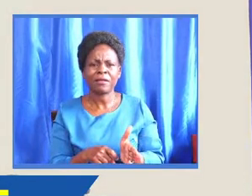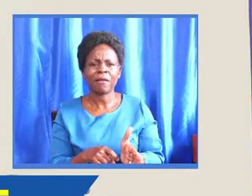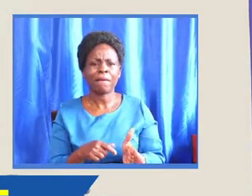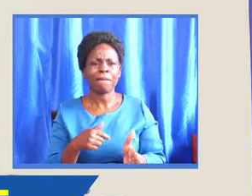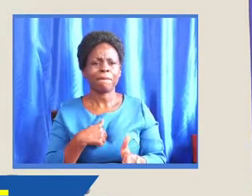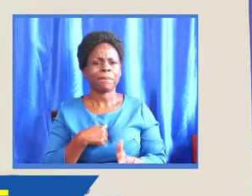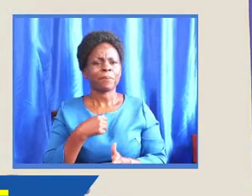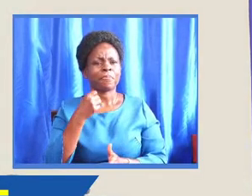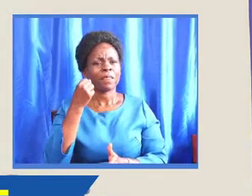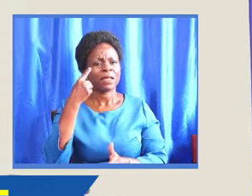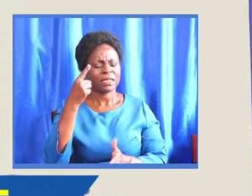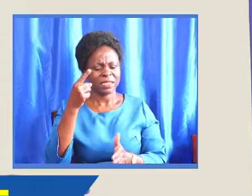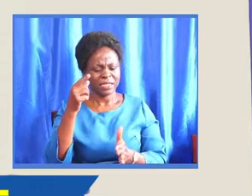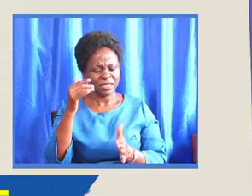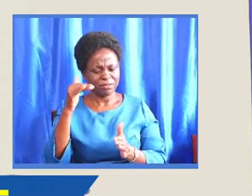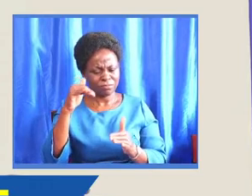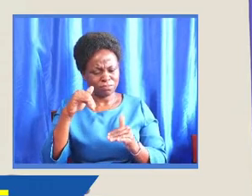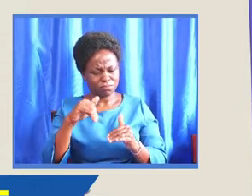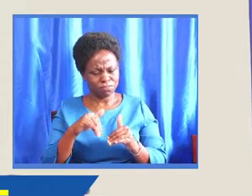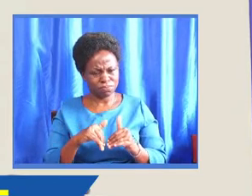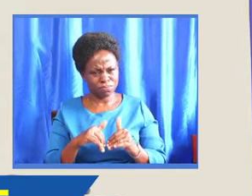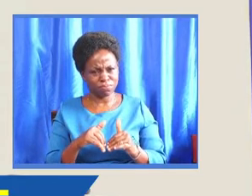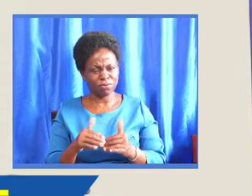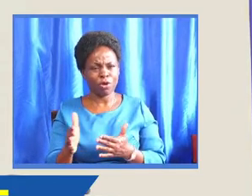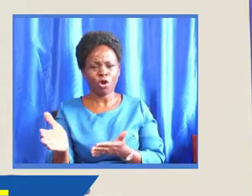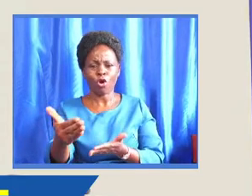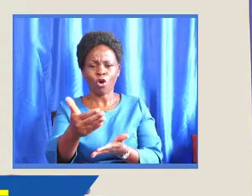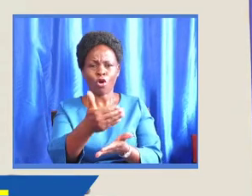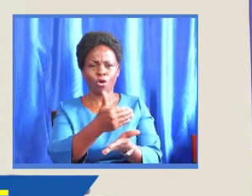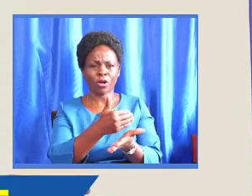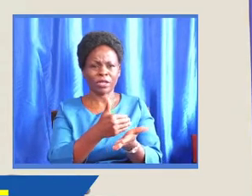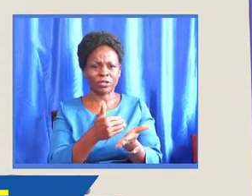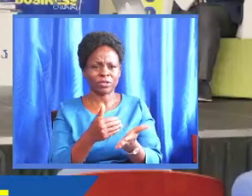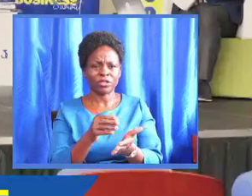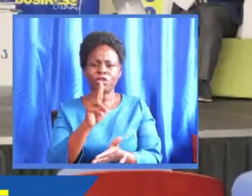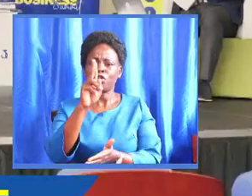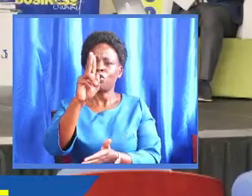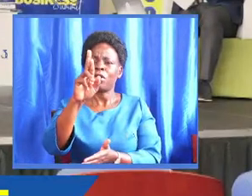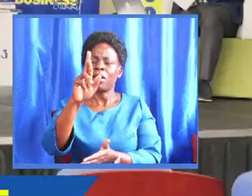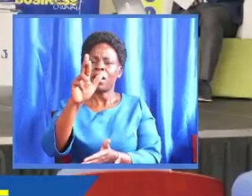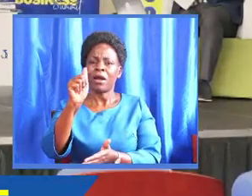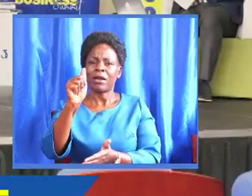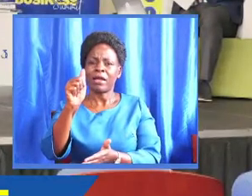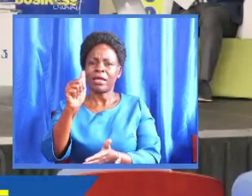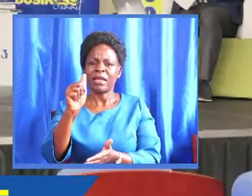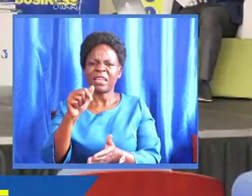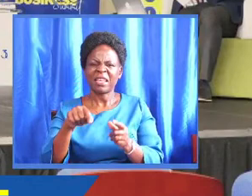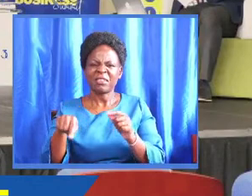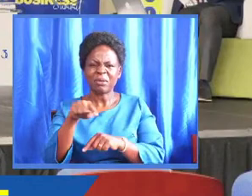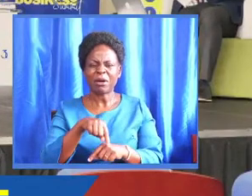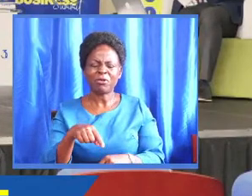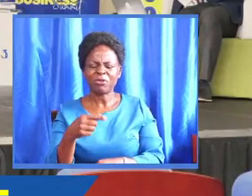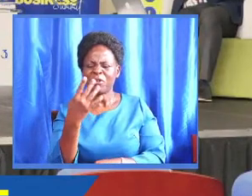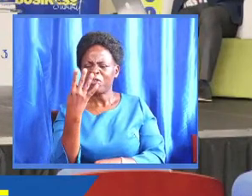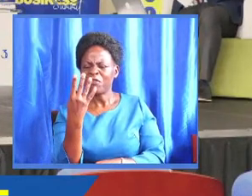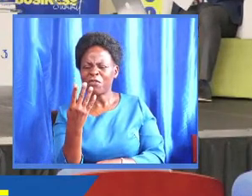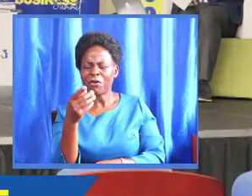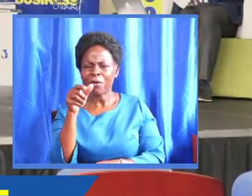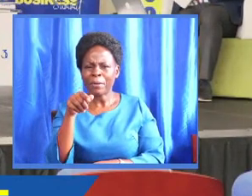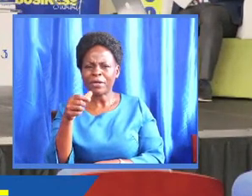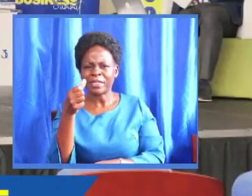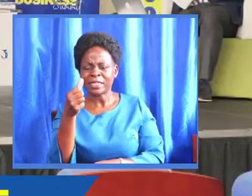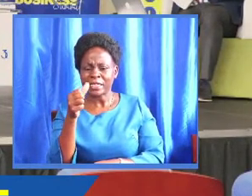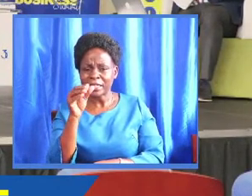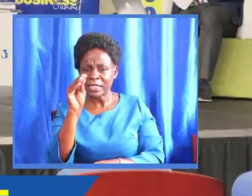I understand it declined a bit. Collection declined on the side of URA by about 4.6% in the first quarter